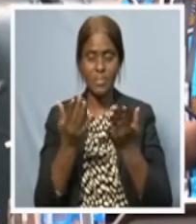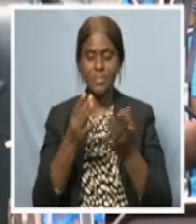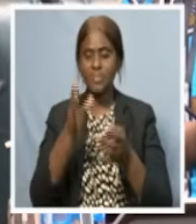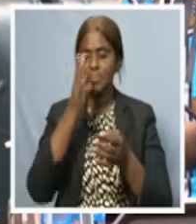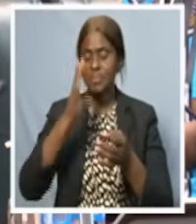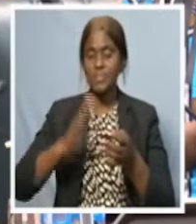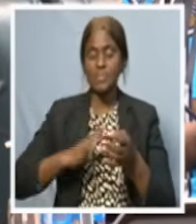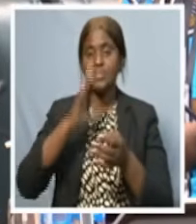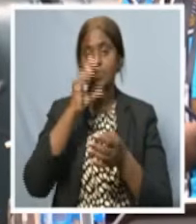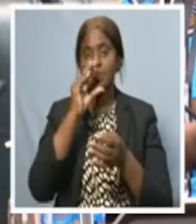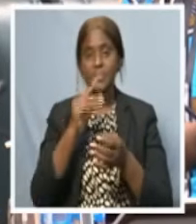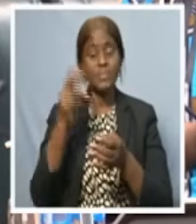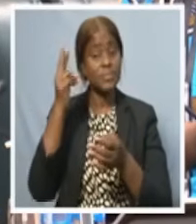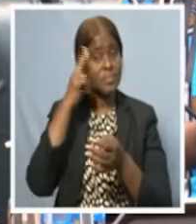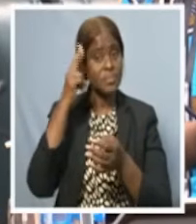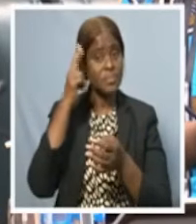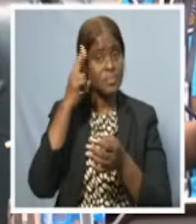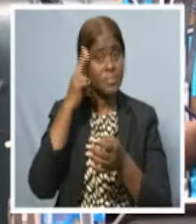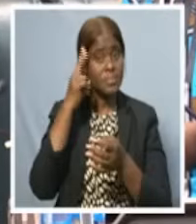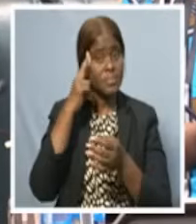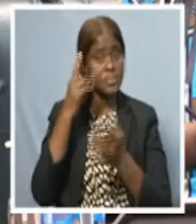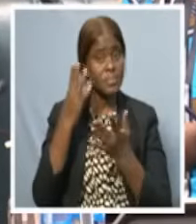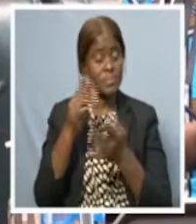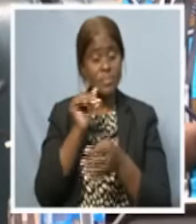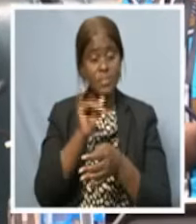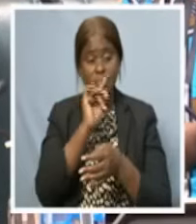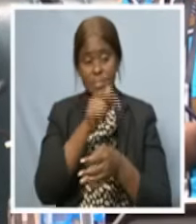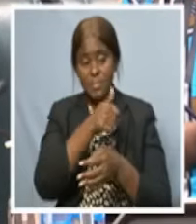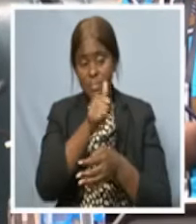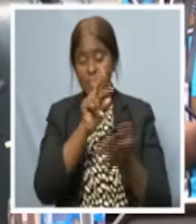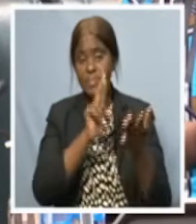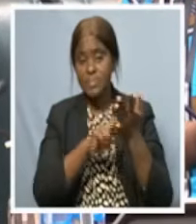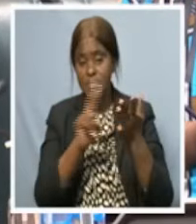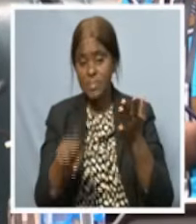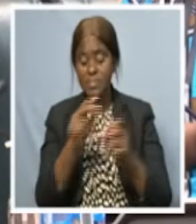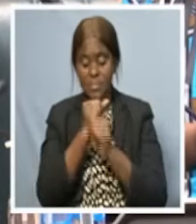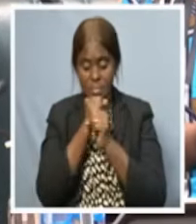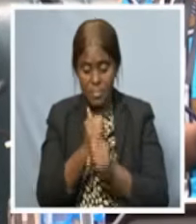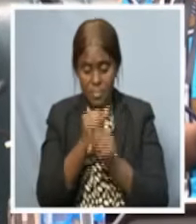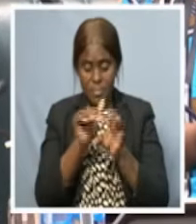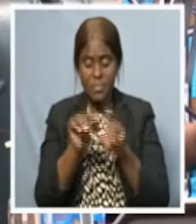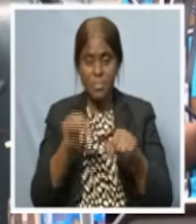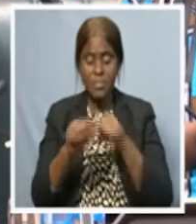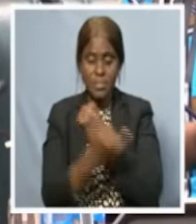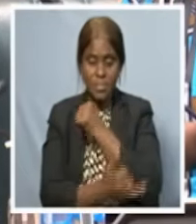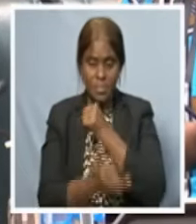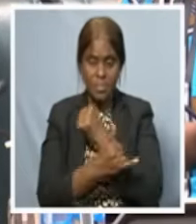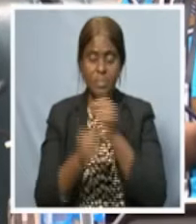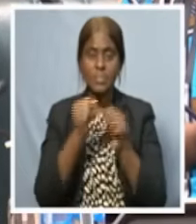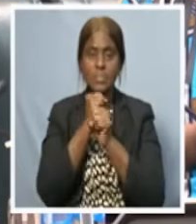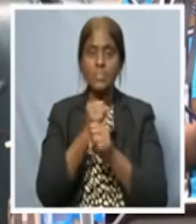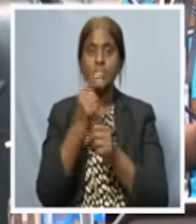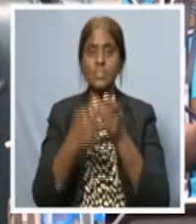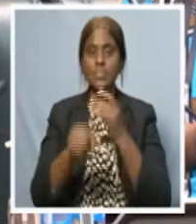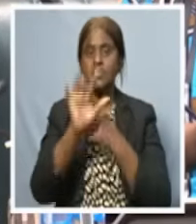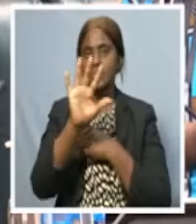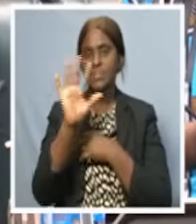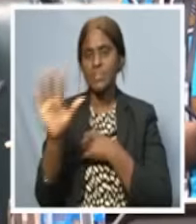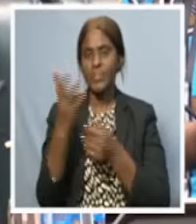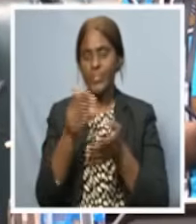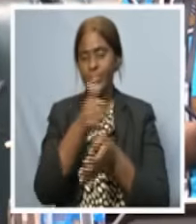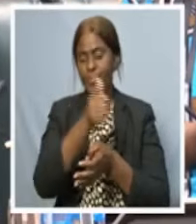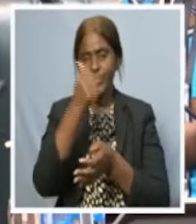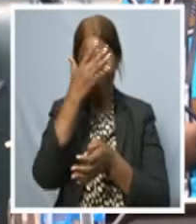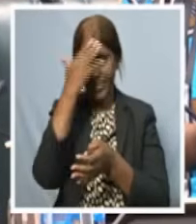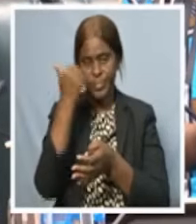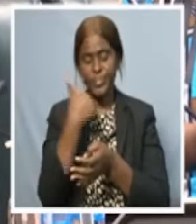Madam Speaker, remember that the retirement age in this country was at 55. In case you have